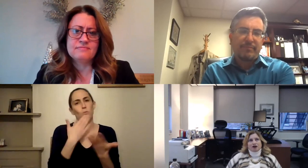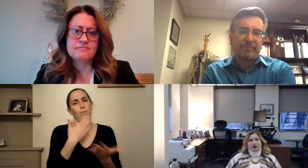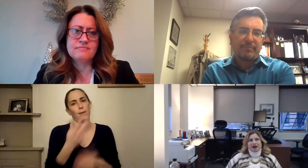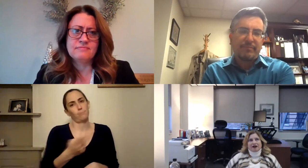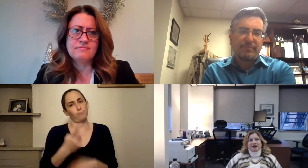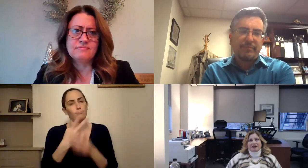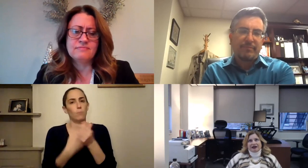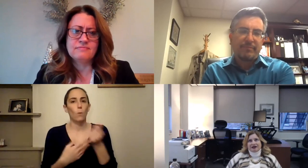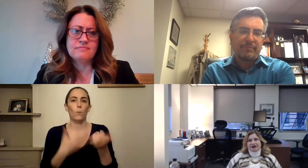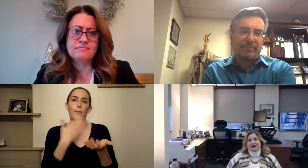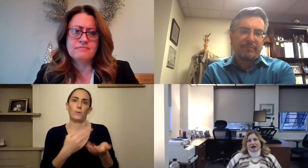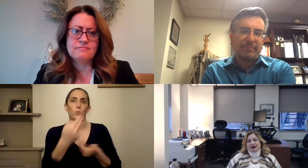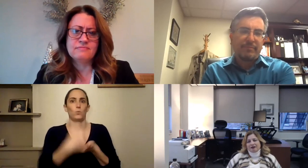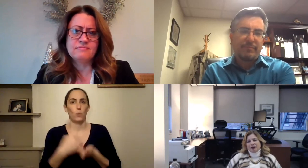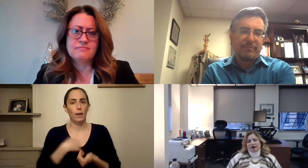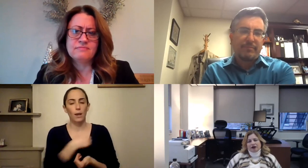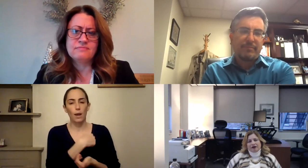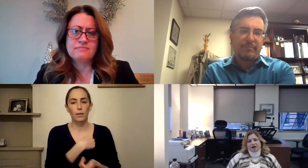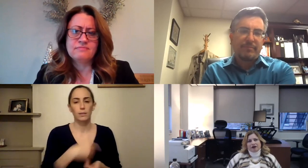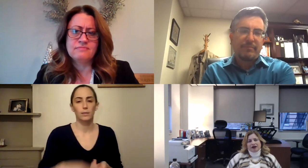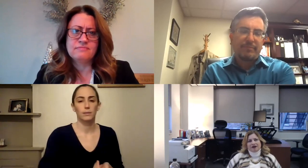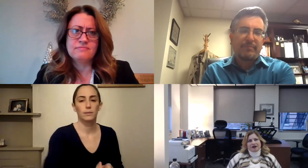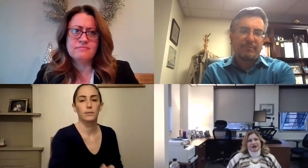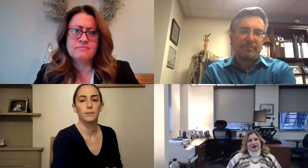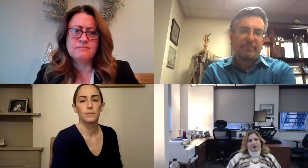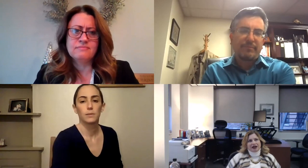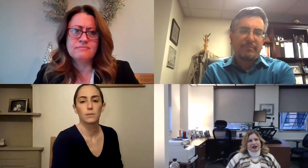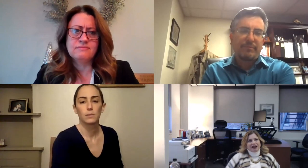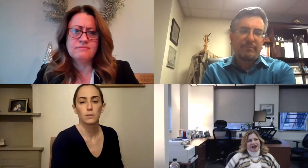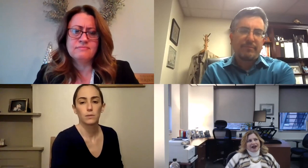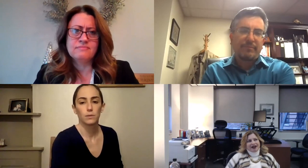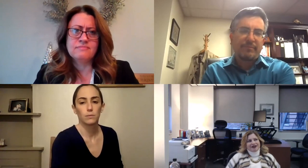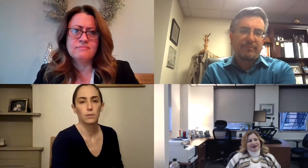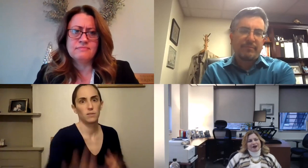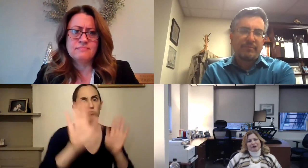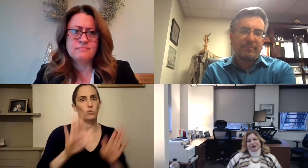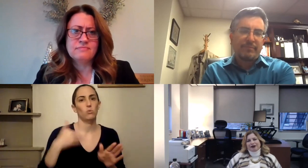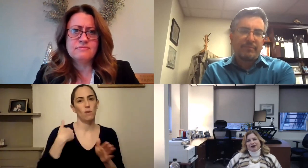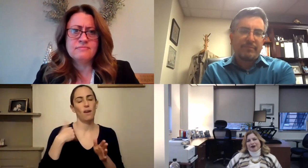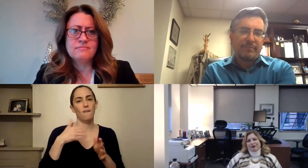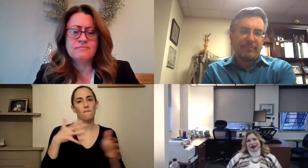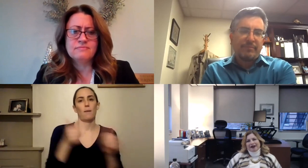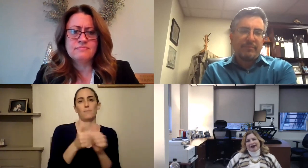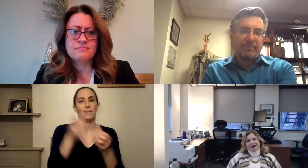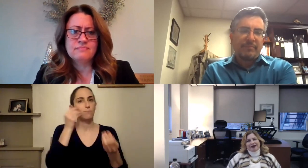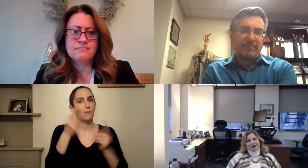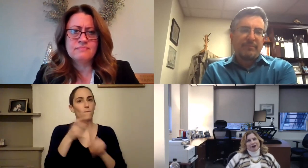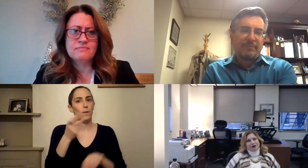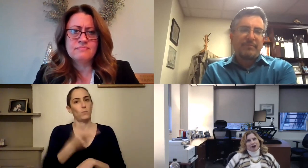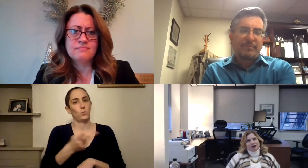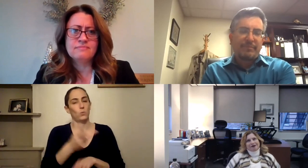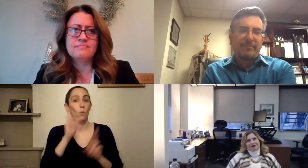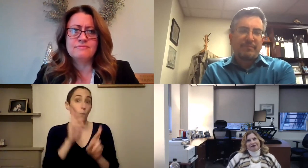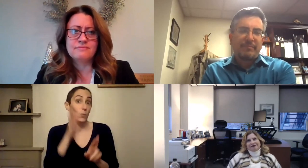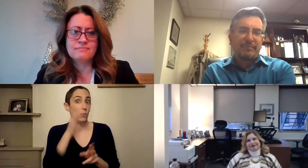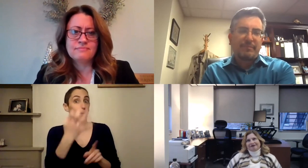you for joining us. It's been great for you to give us this update, and hopefully you'll come back again in the